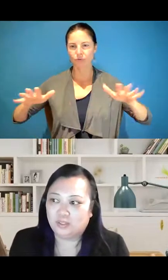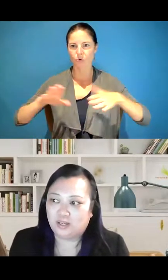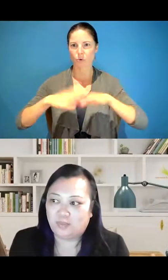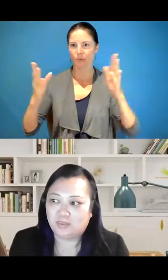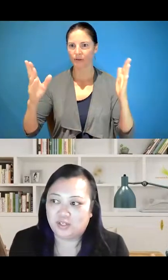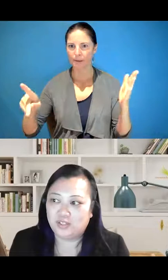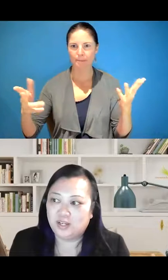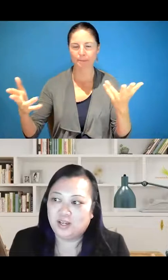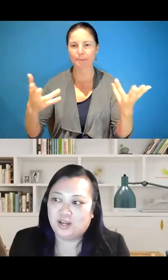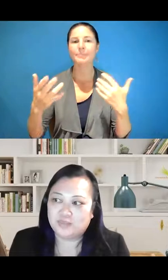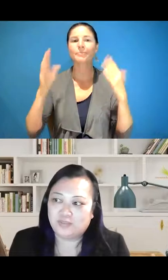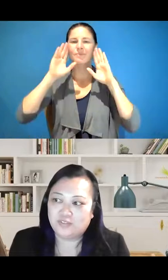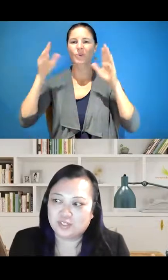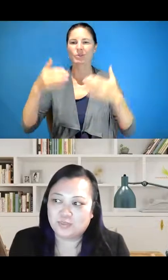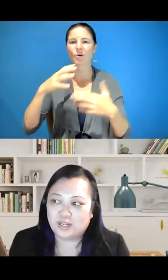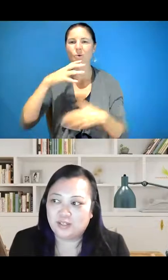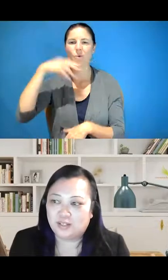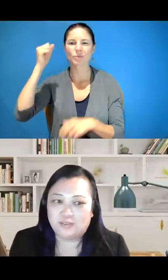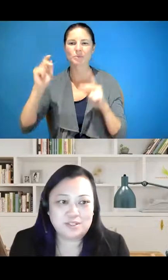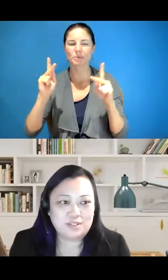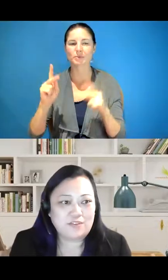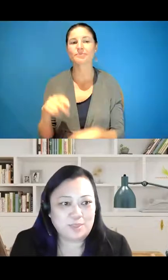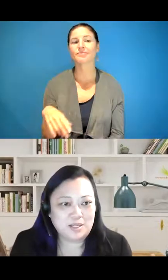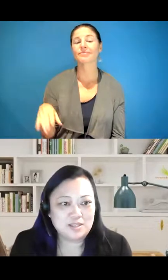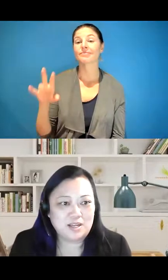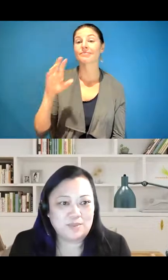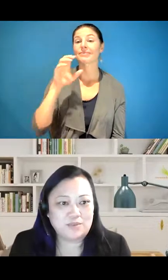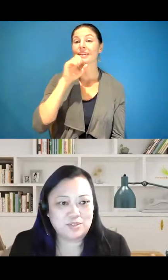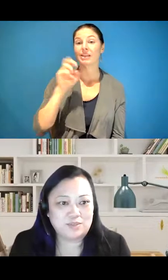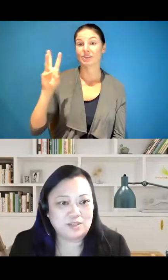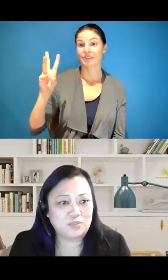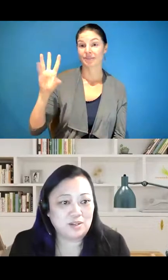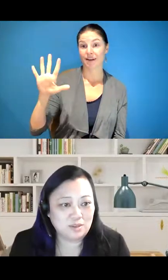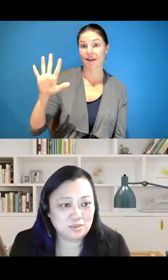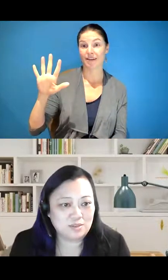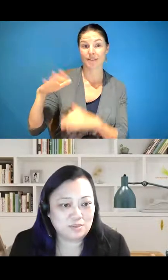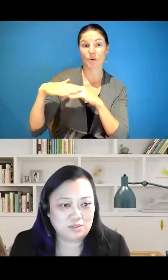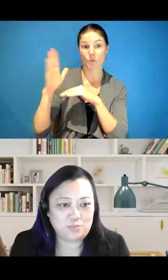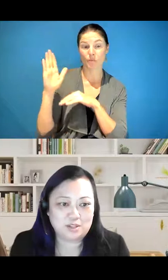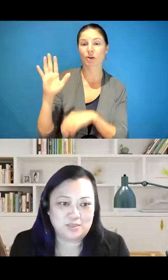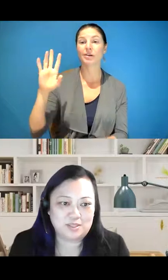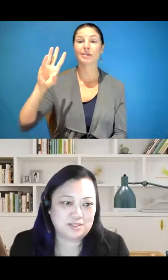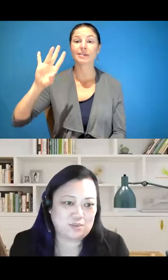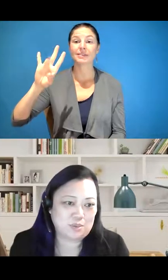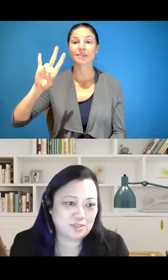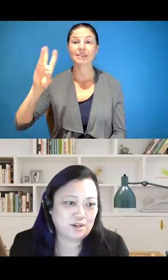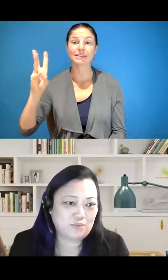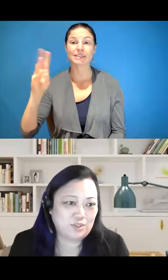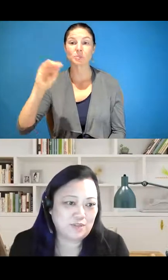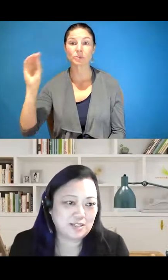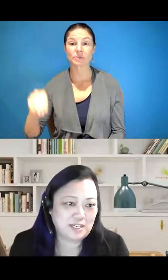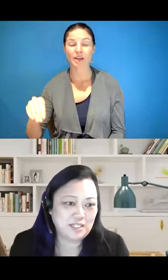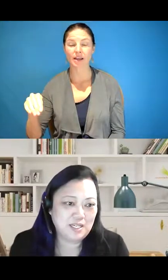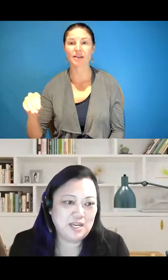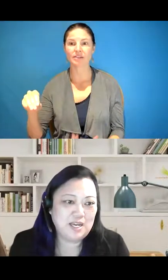older population. 76% of 65 plus have received at least one dose, so approximately 63% are